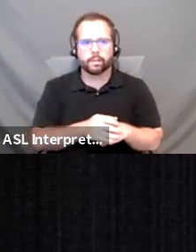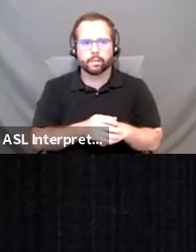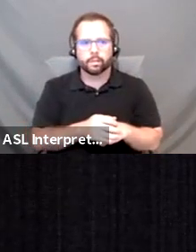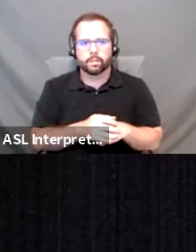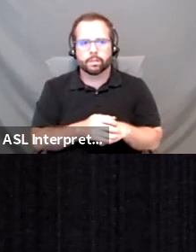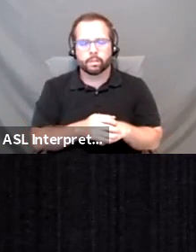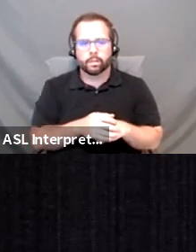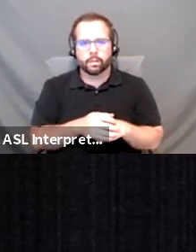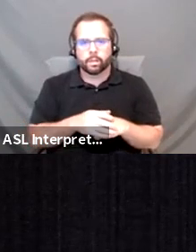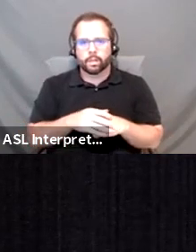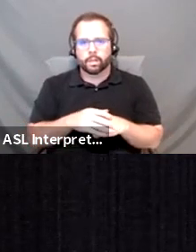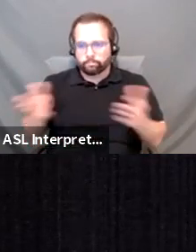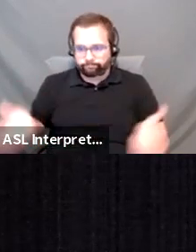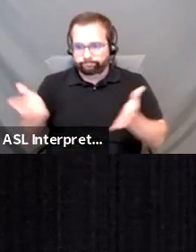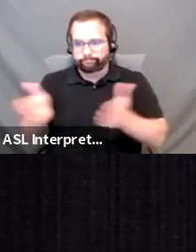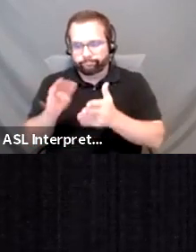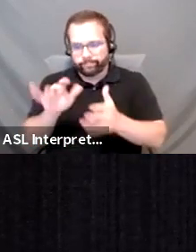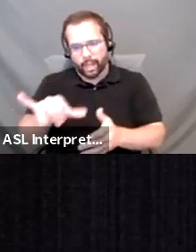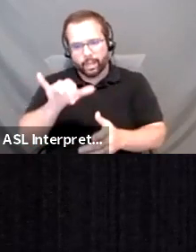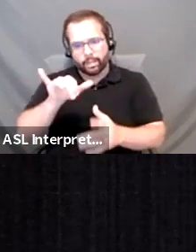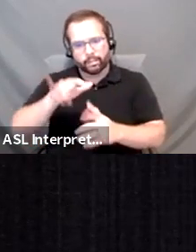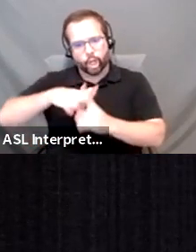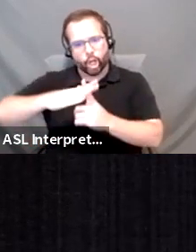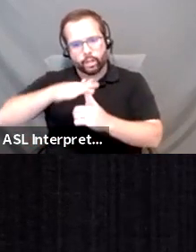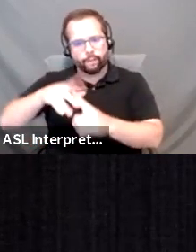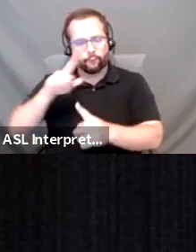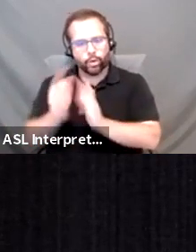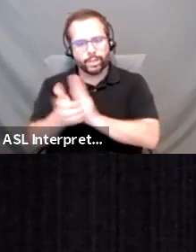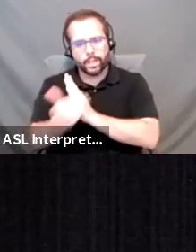really important. And then also realizing that things are